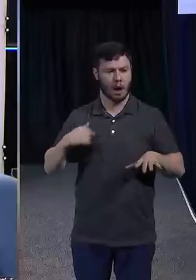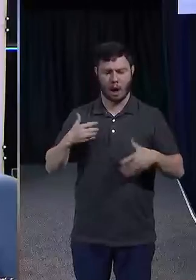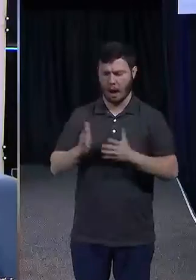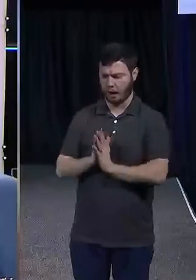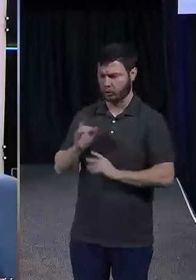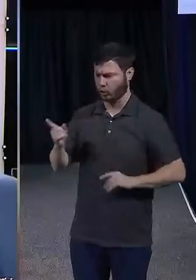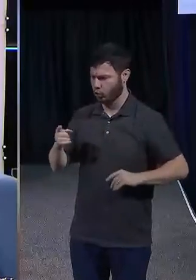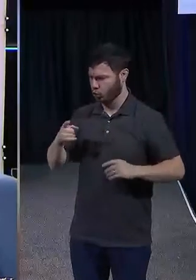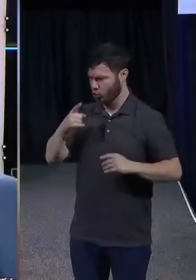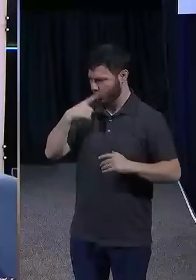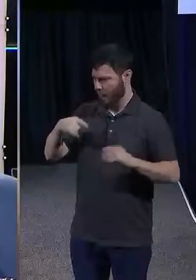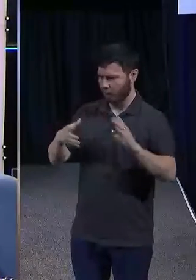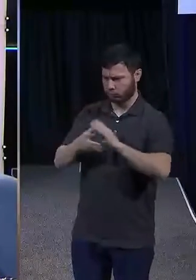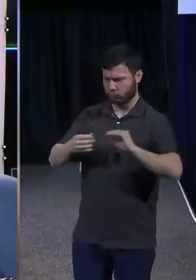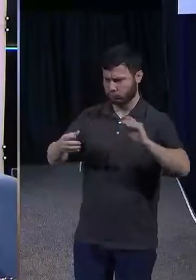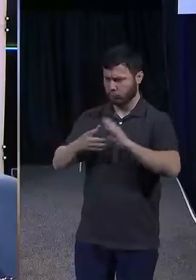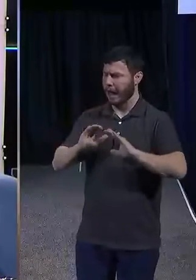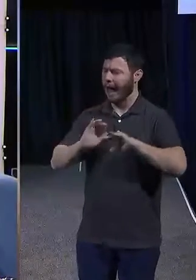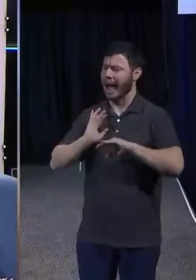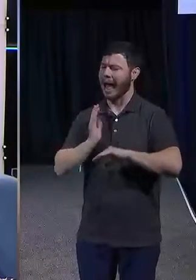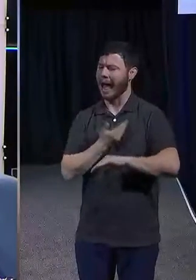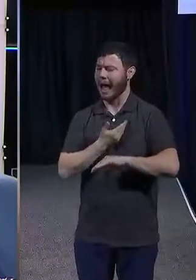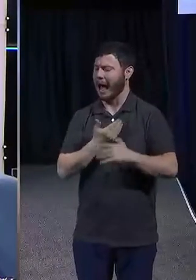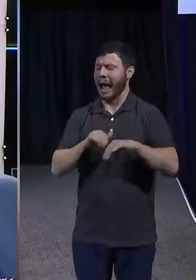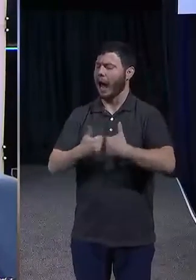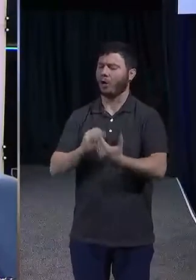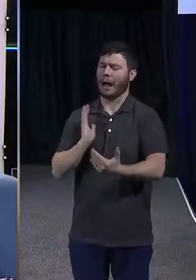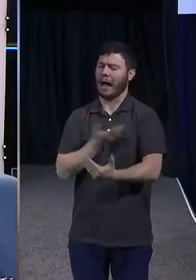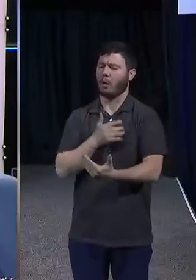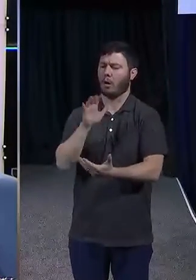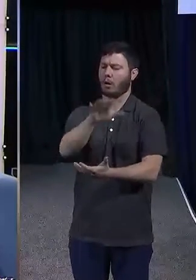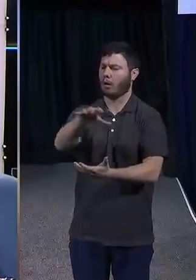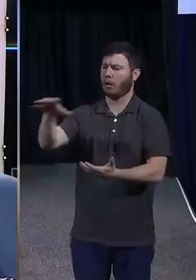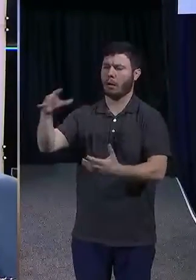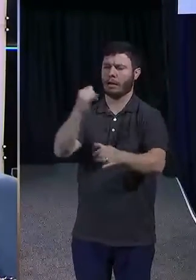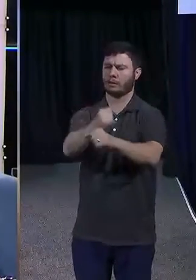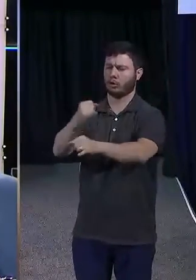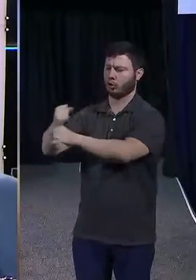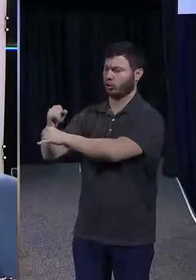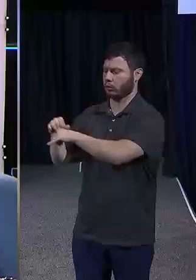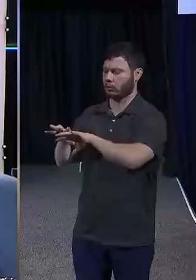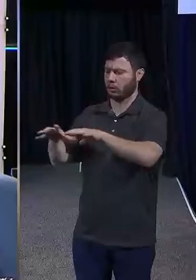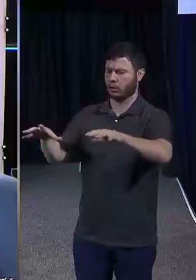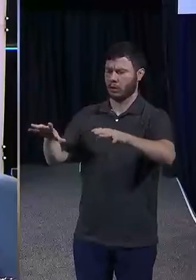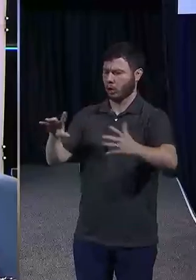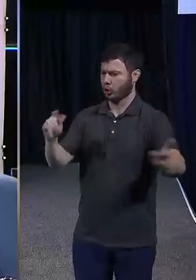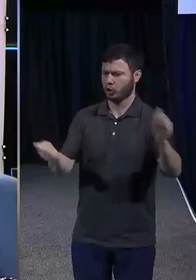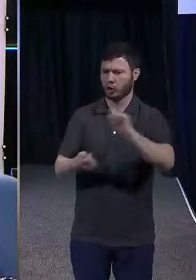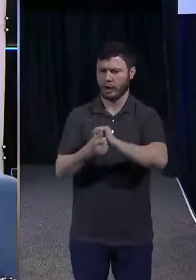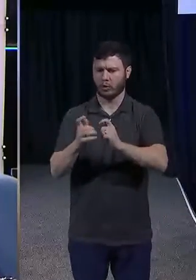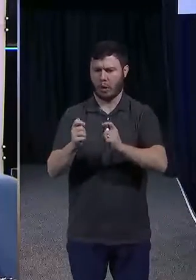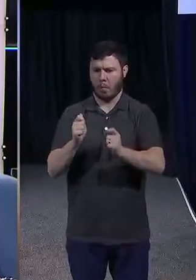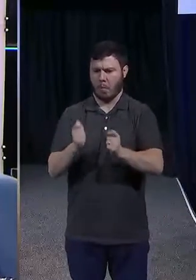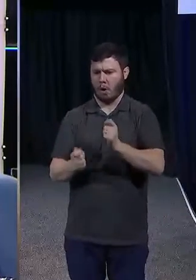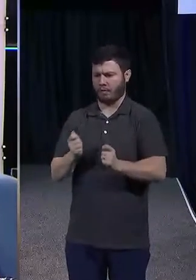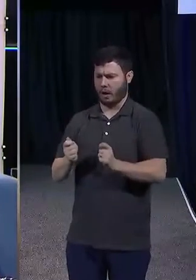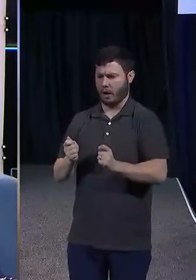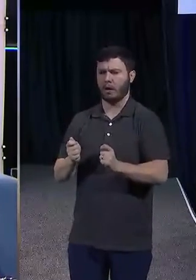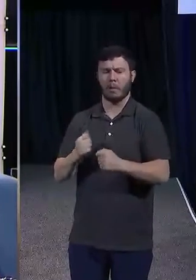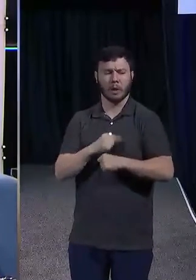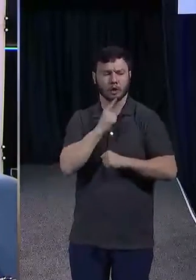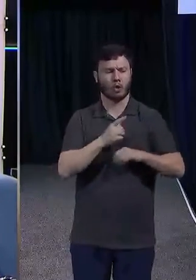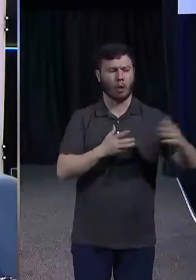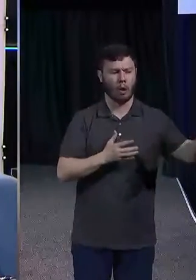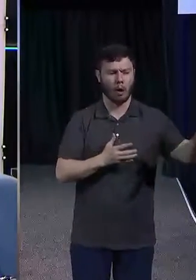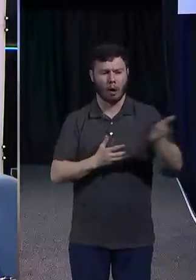to speak to this. How do our institutions need to change or modify to ensure the success of